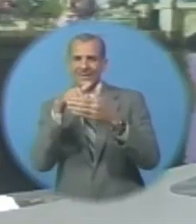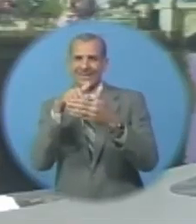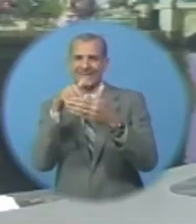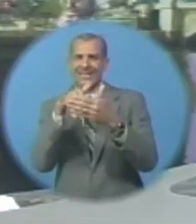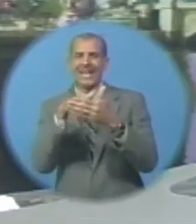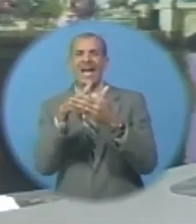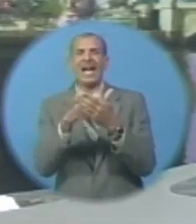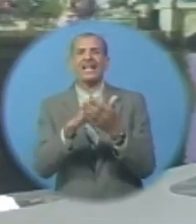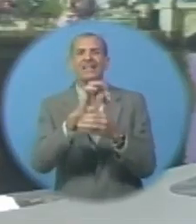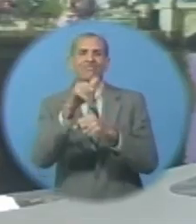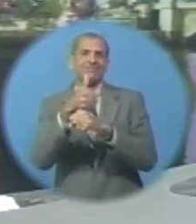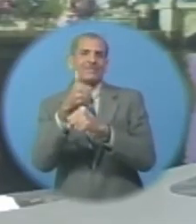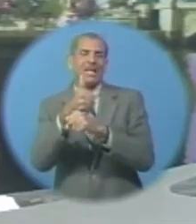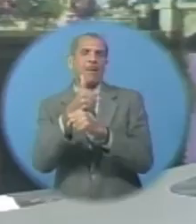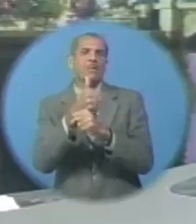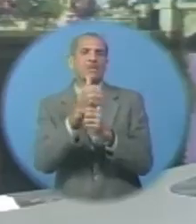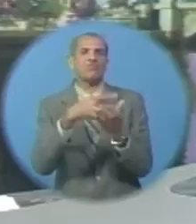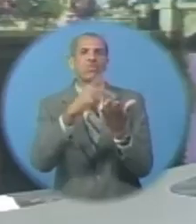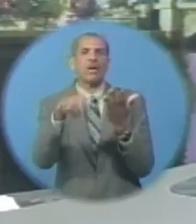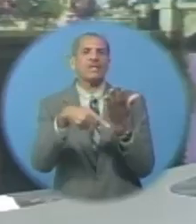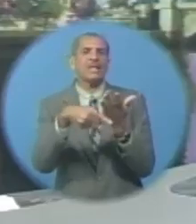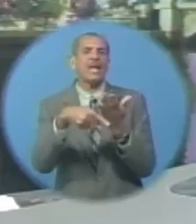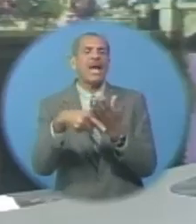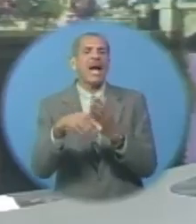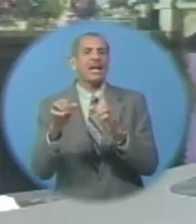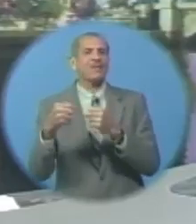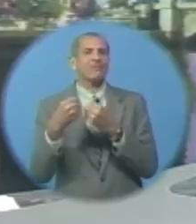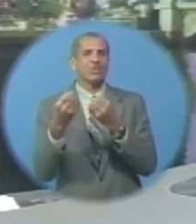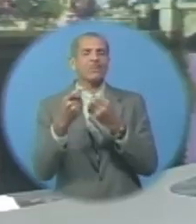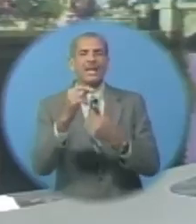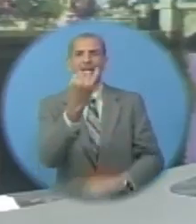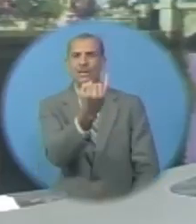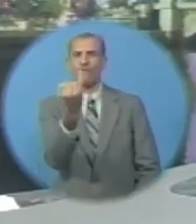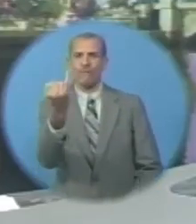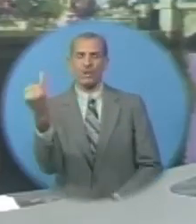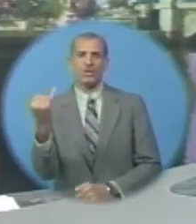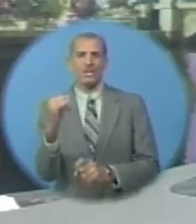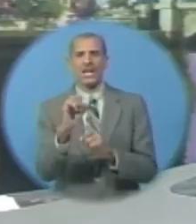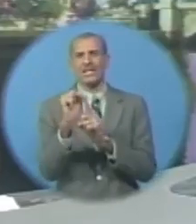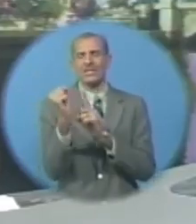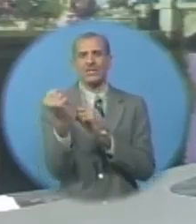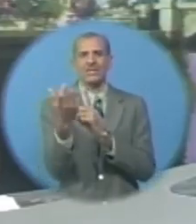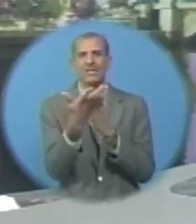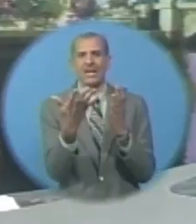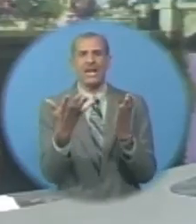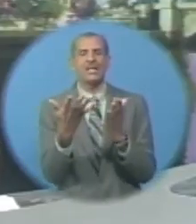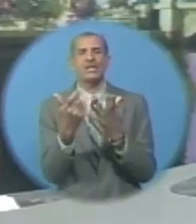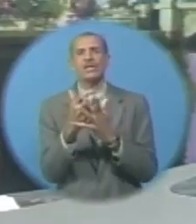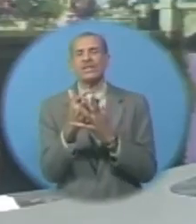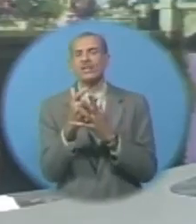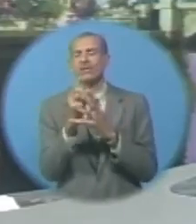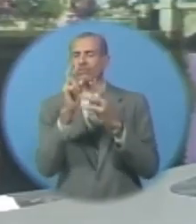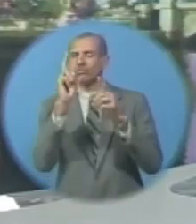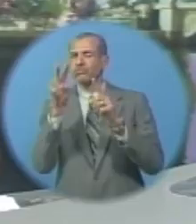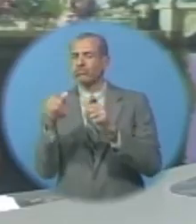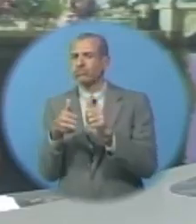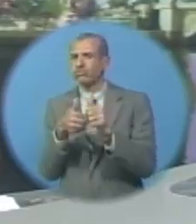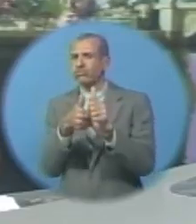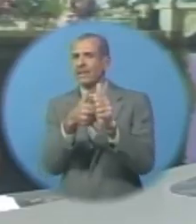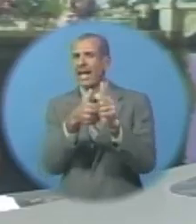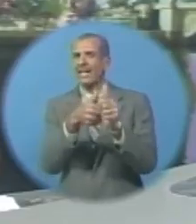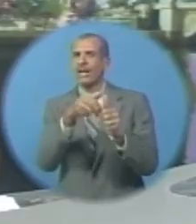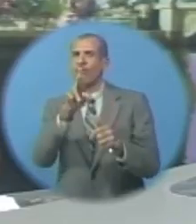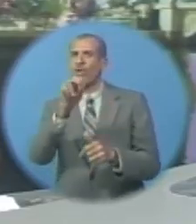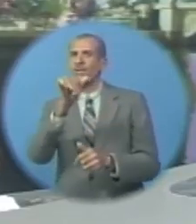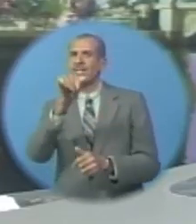impact policy and programs, and will further empower individuals and civil society organizations to pursue redress,